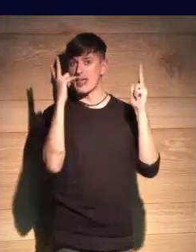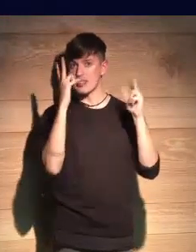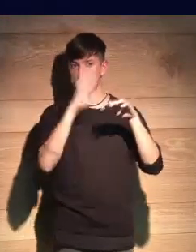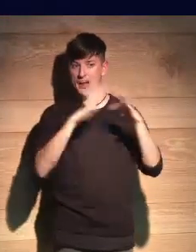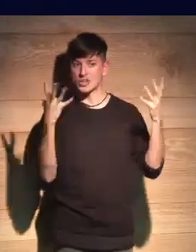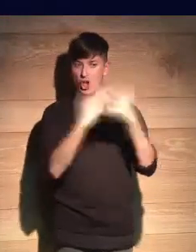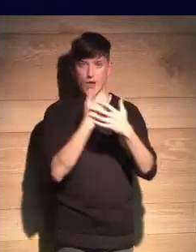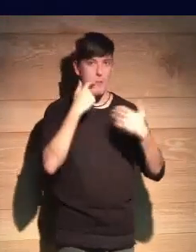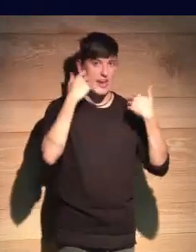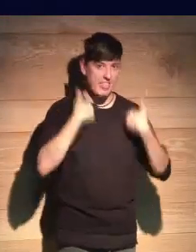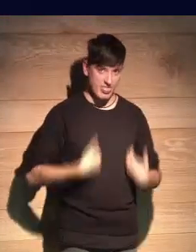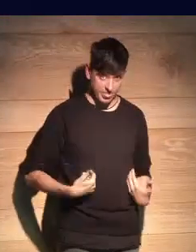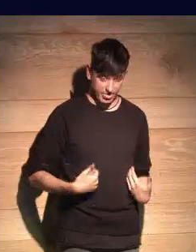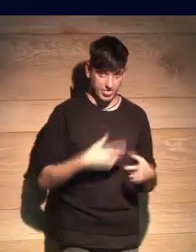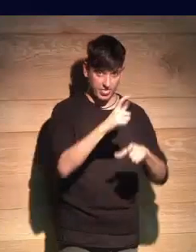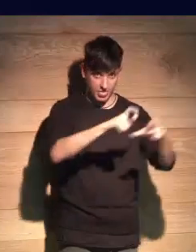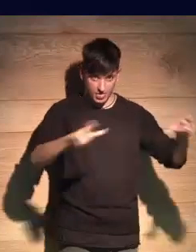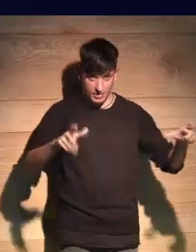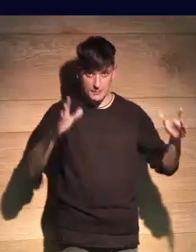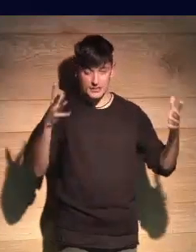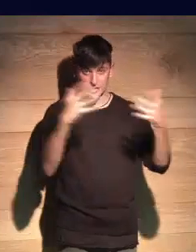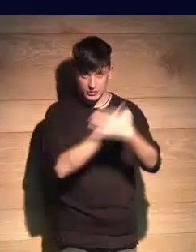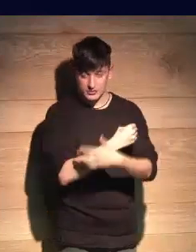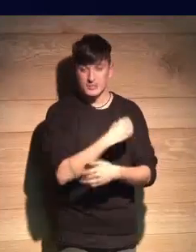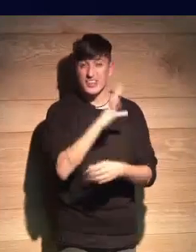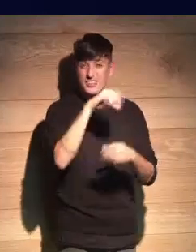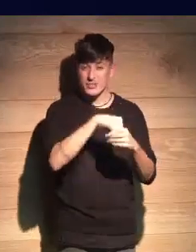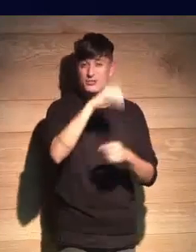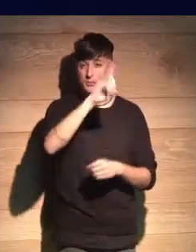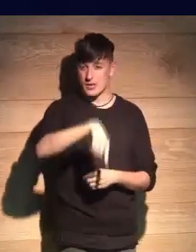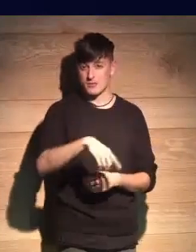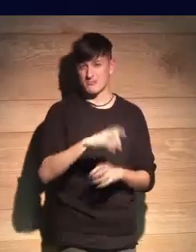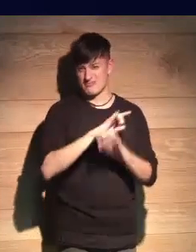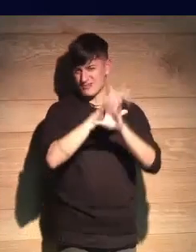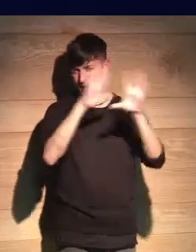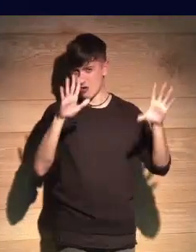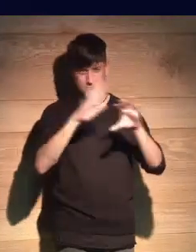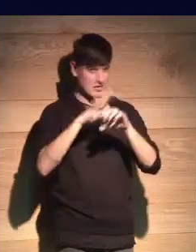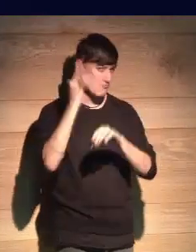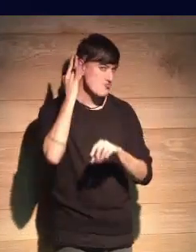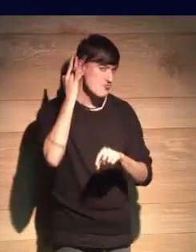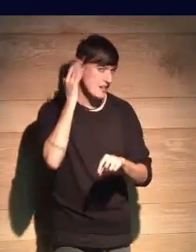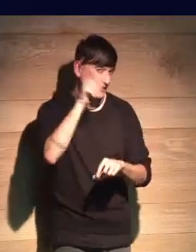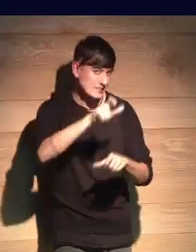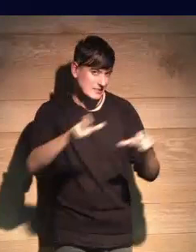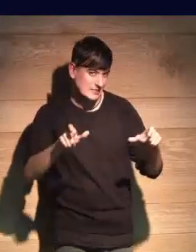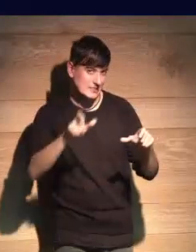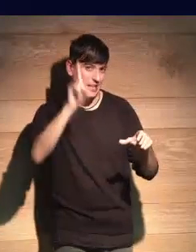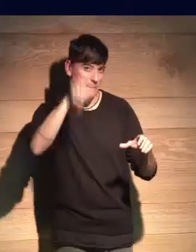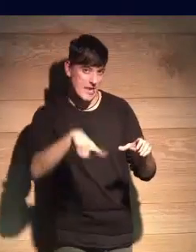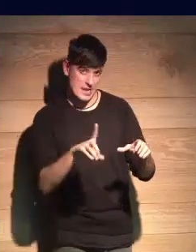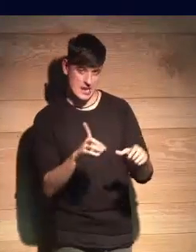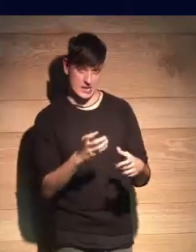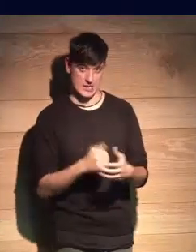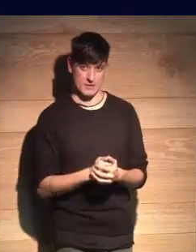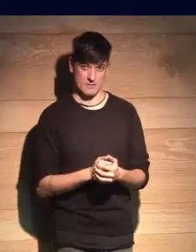freedom, liberty should be for all humankind, and humankind obviously includes women. So